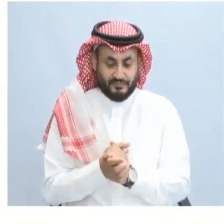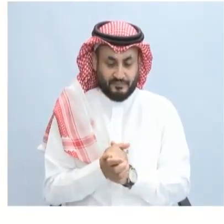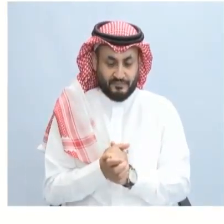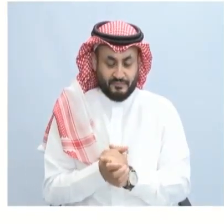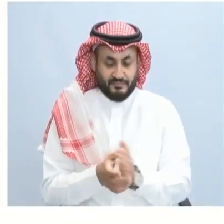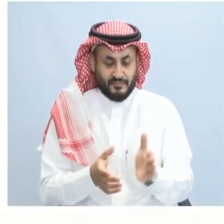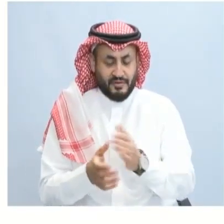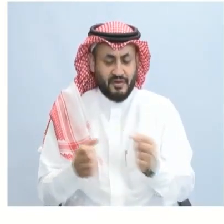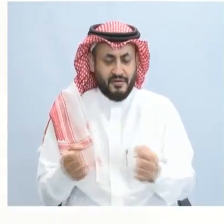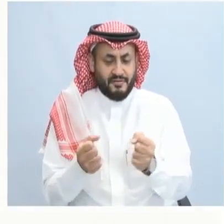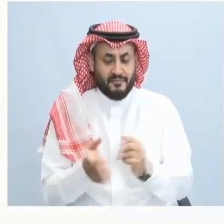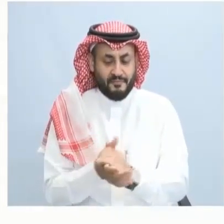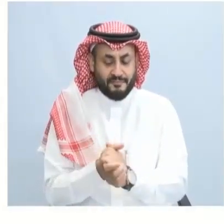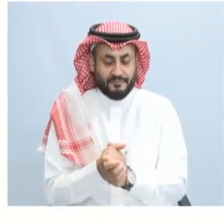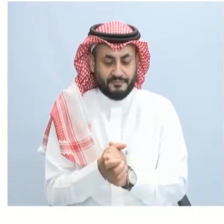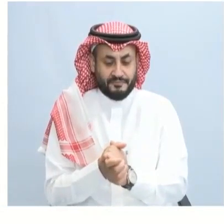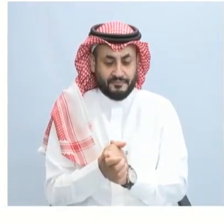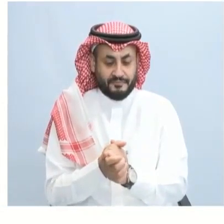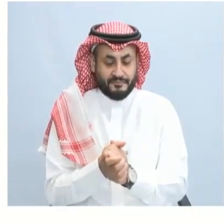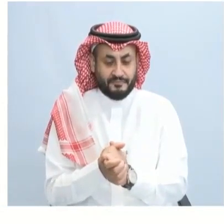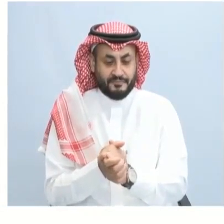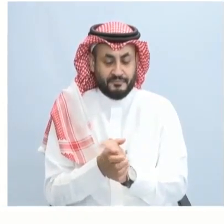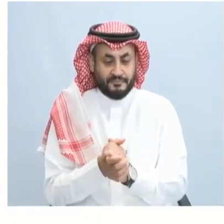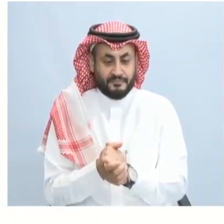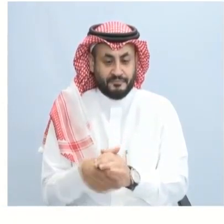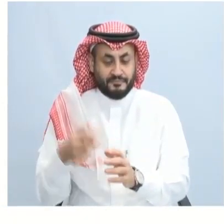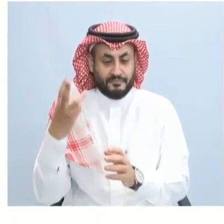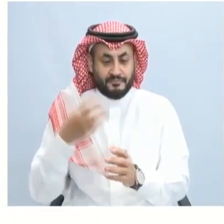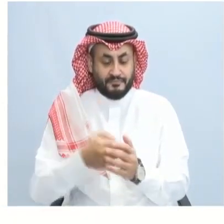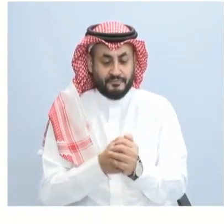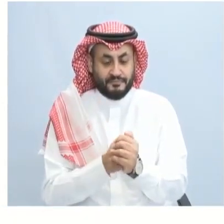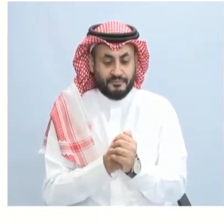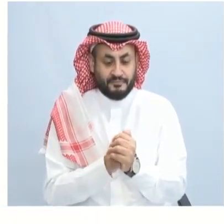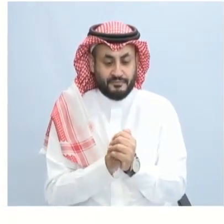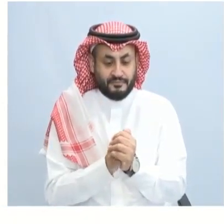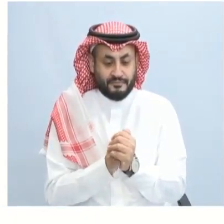Going to the grammar exercises, we have on page number 23 the homework,